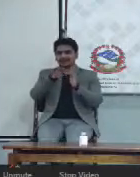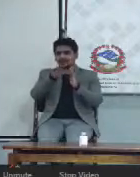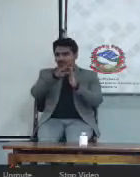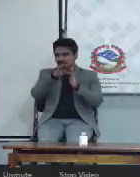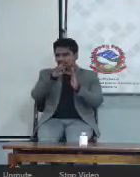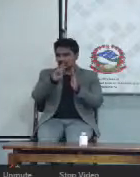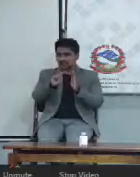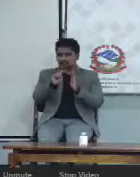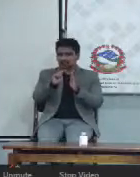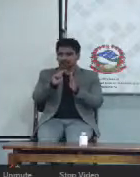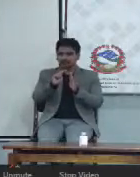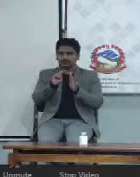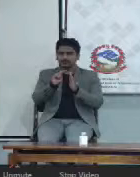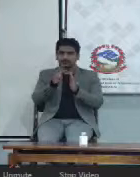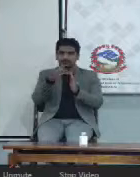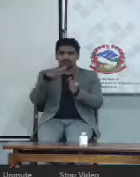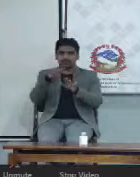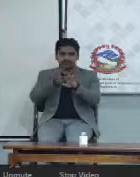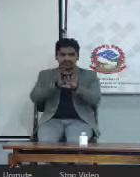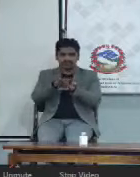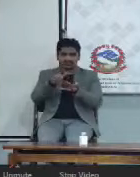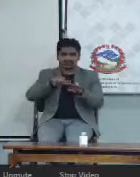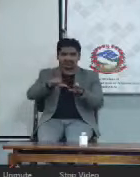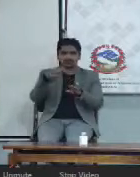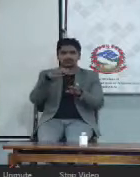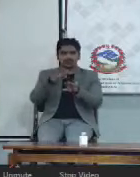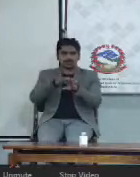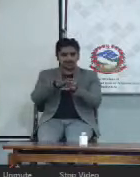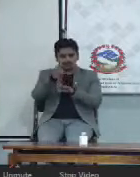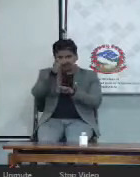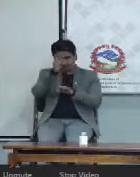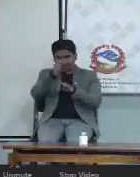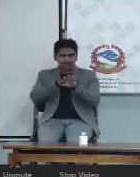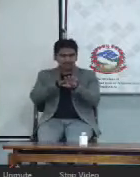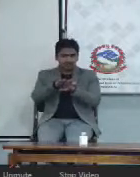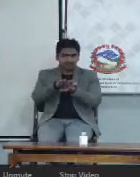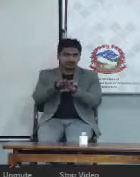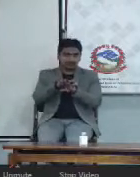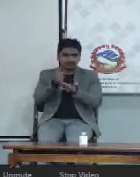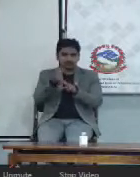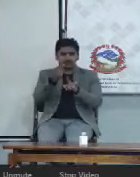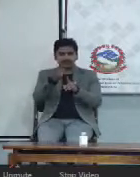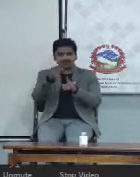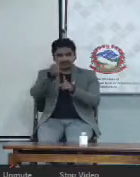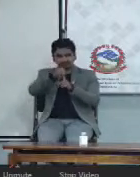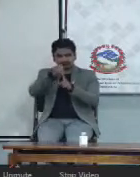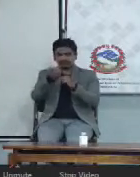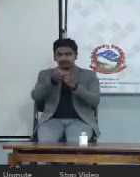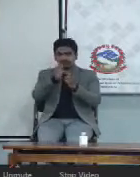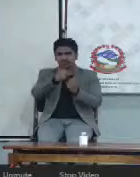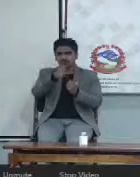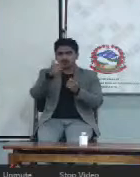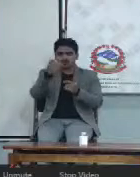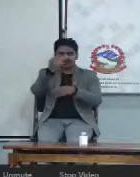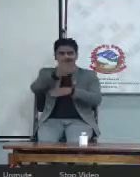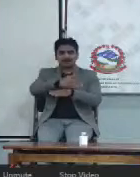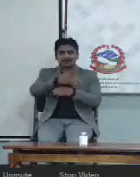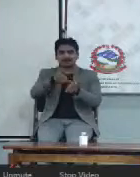are collectively working to have the road connection with the Ramechhap, another districts.